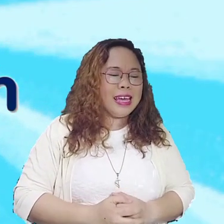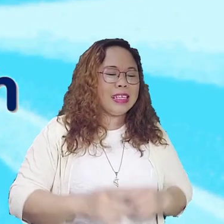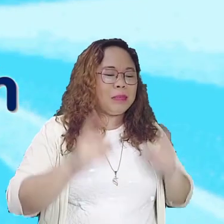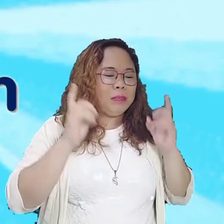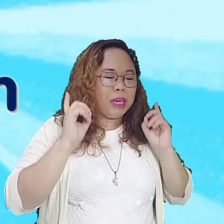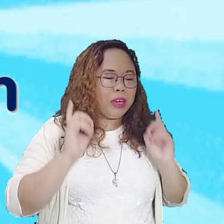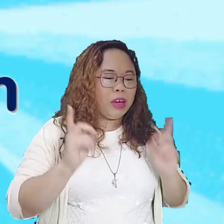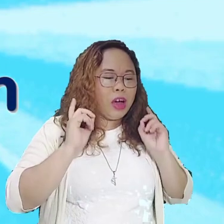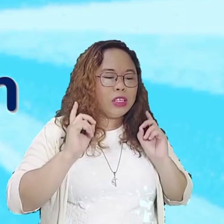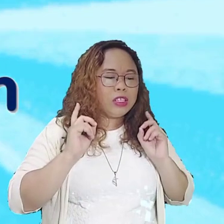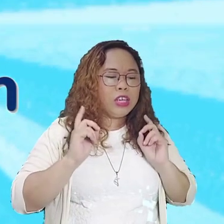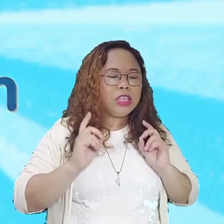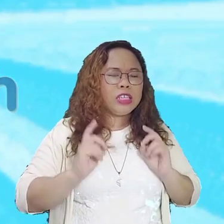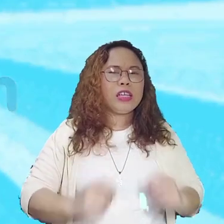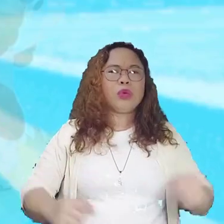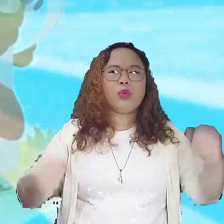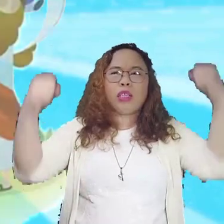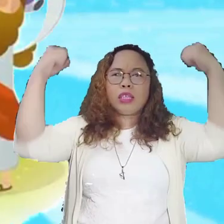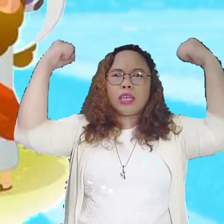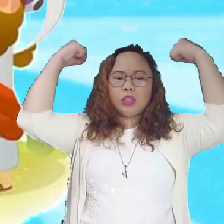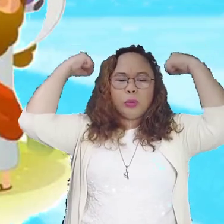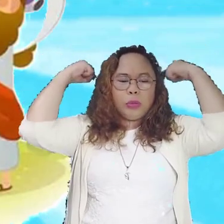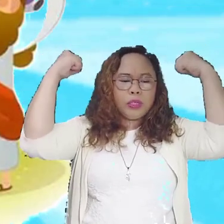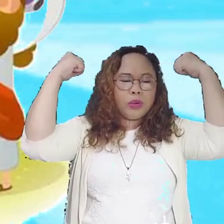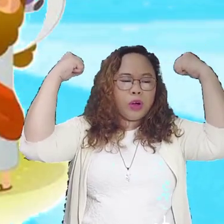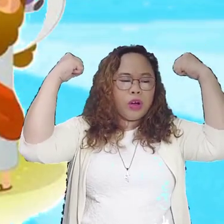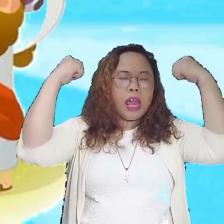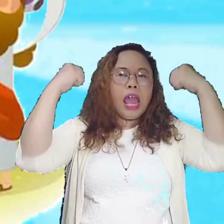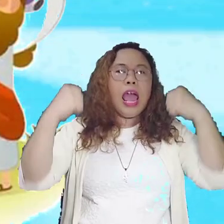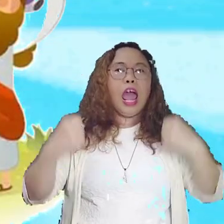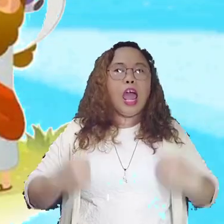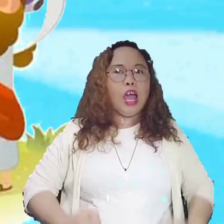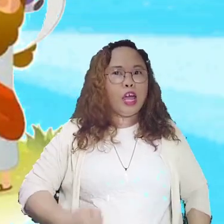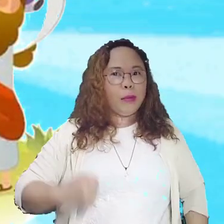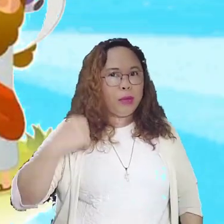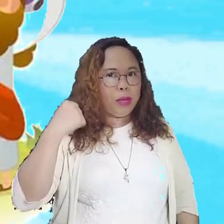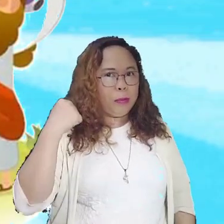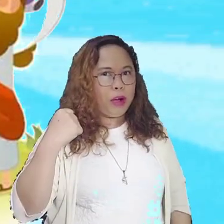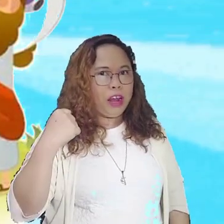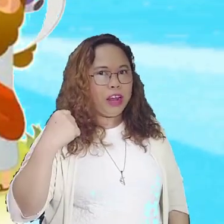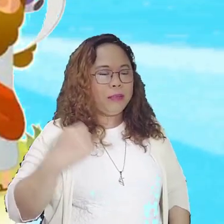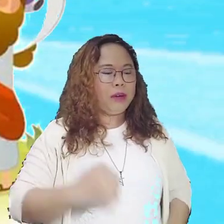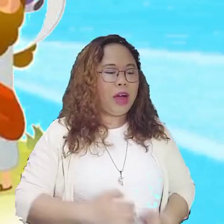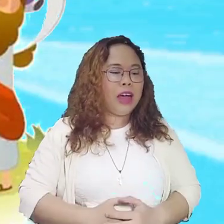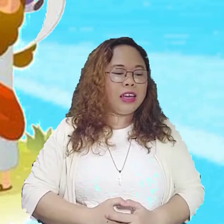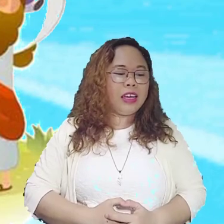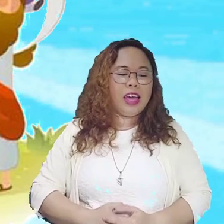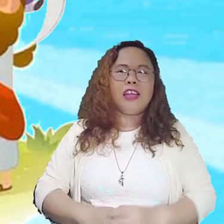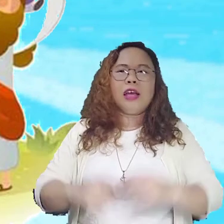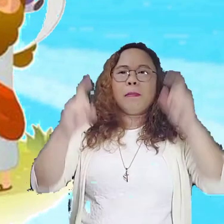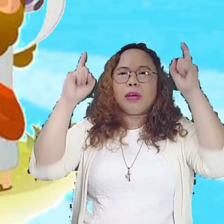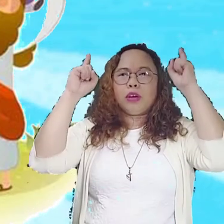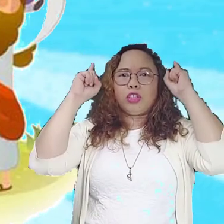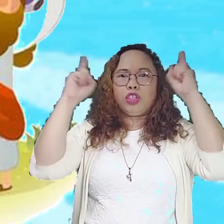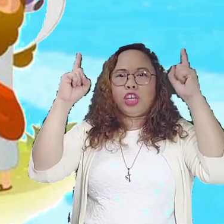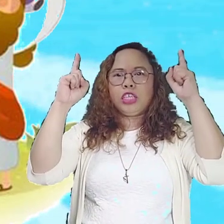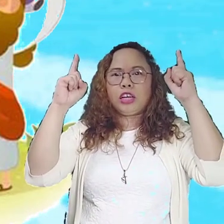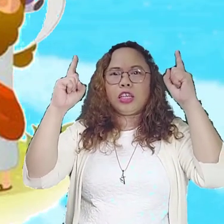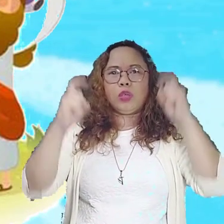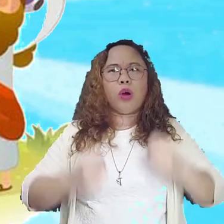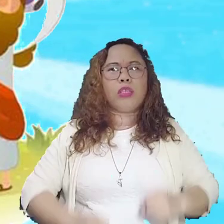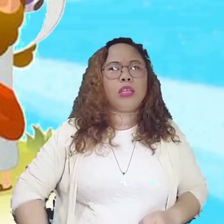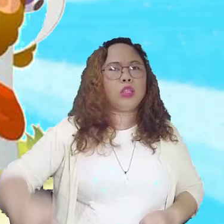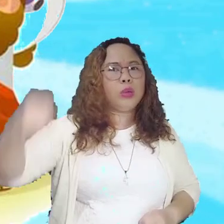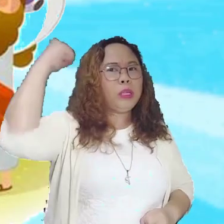yes because jesus wants us to be strong and be brave again because